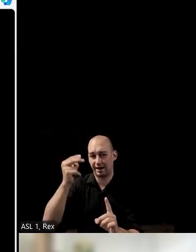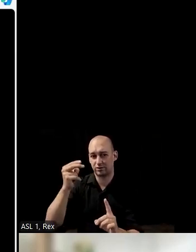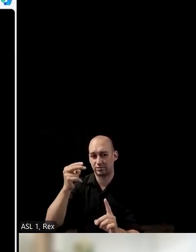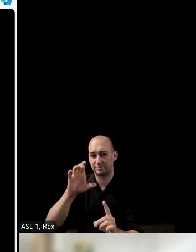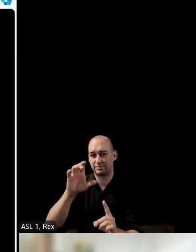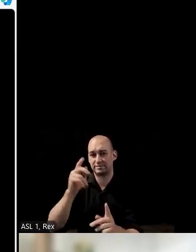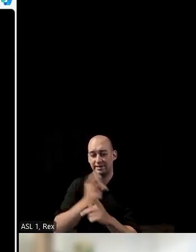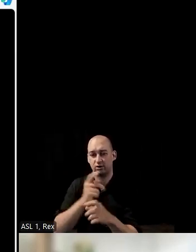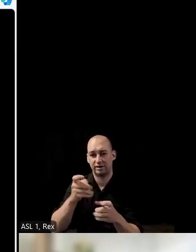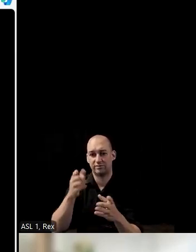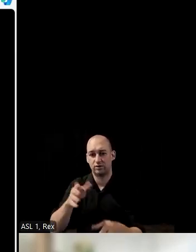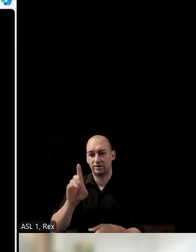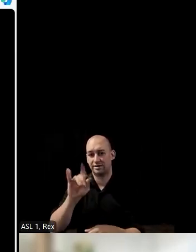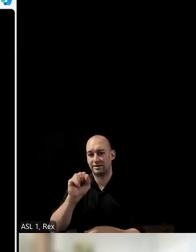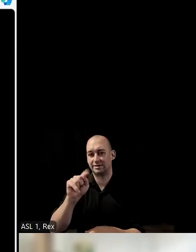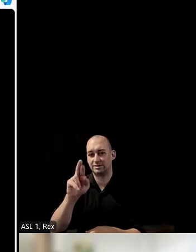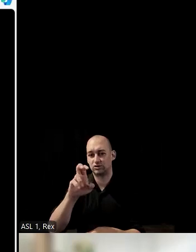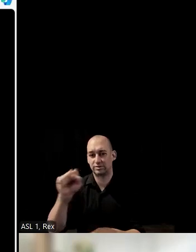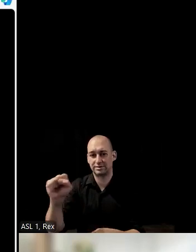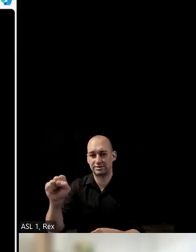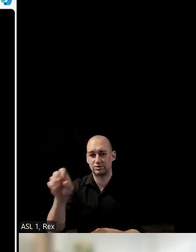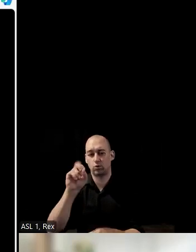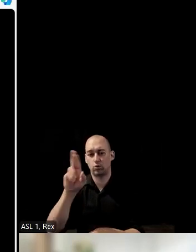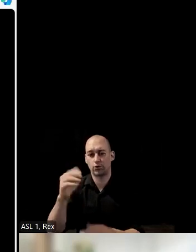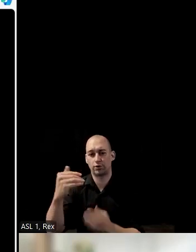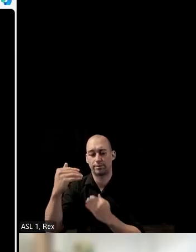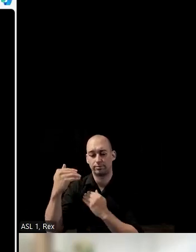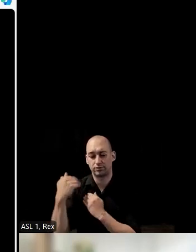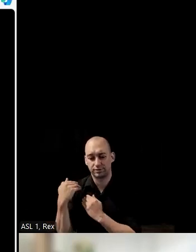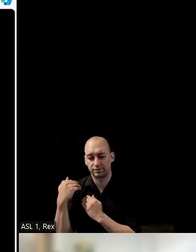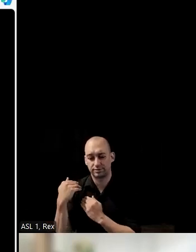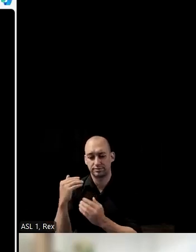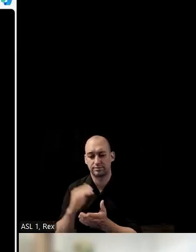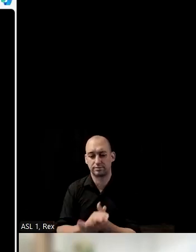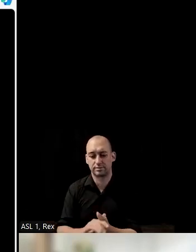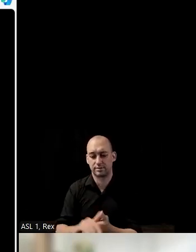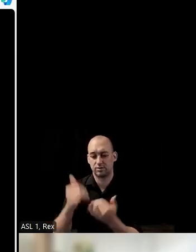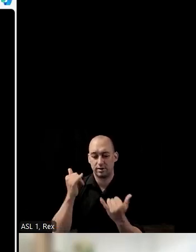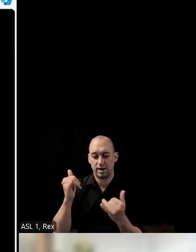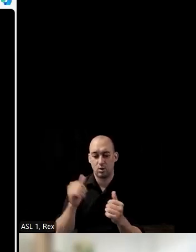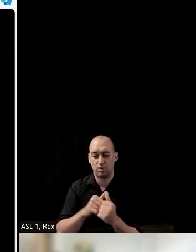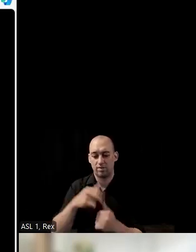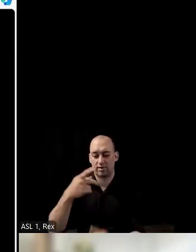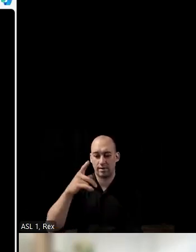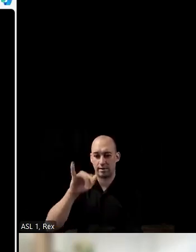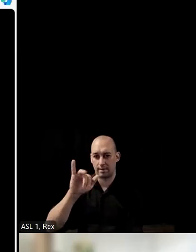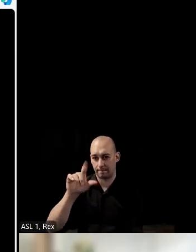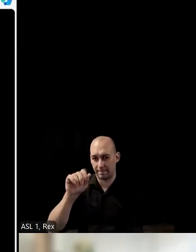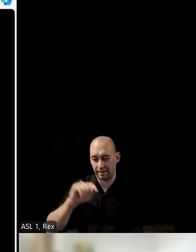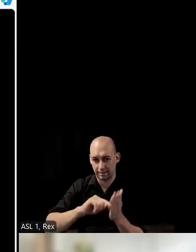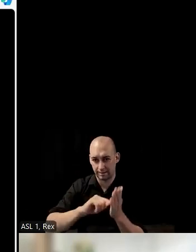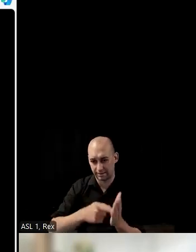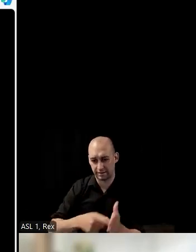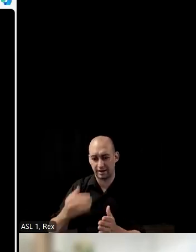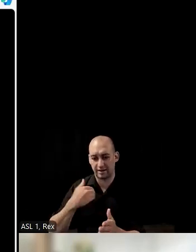or burden. And as you can see here, so far with our current pilot, we've had